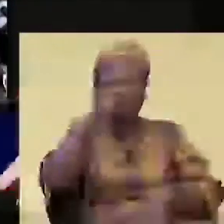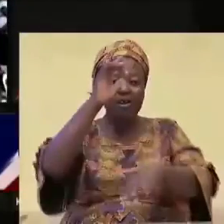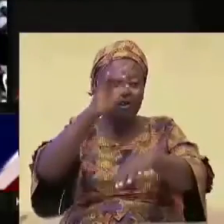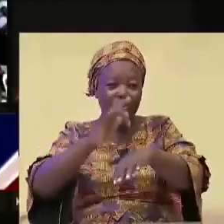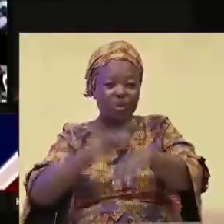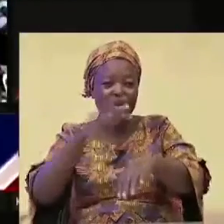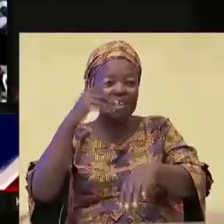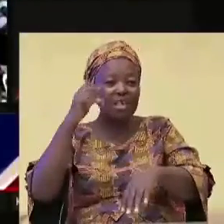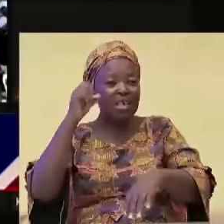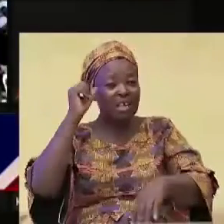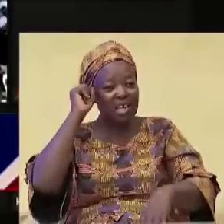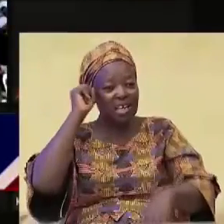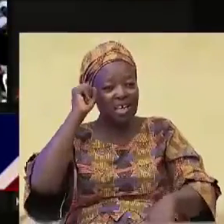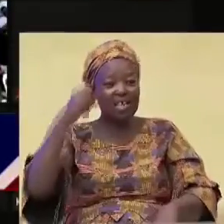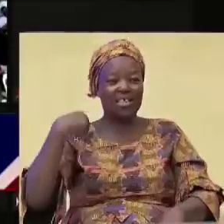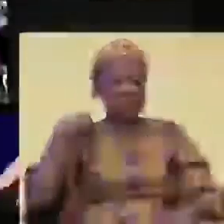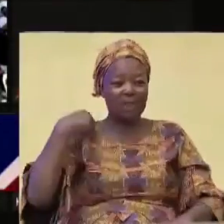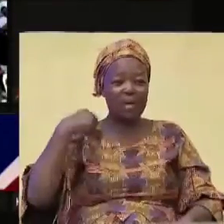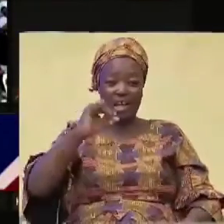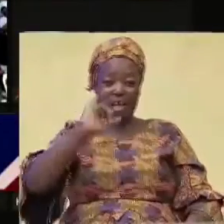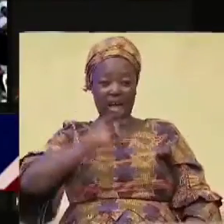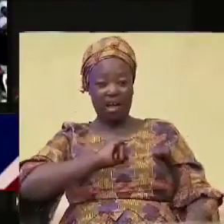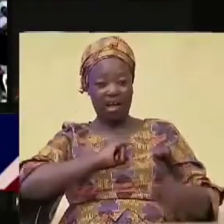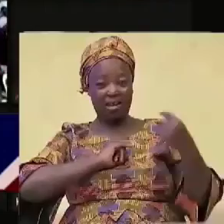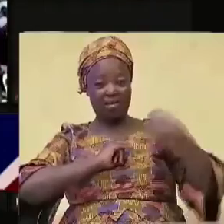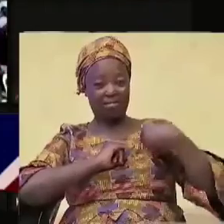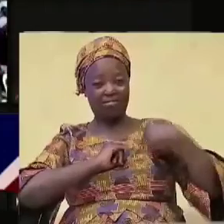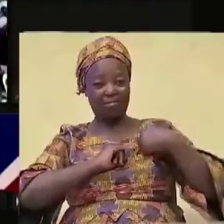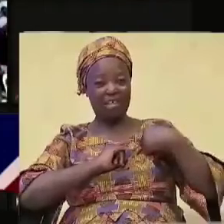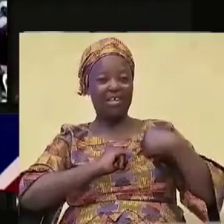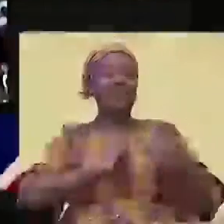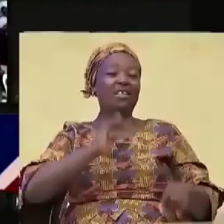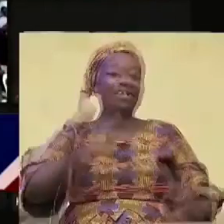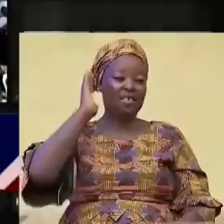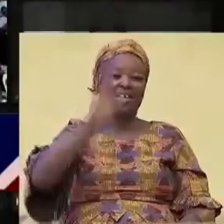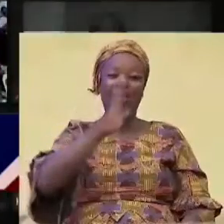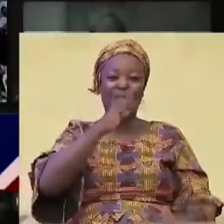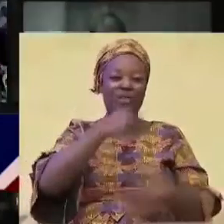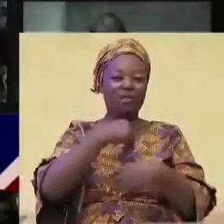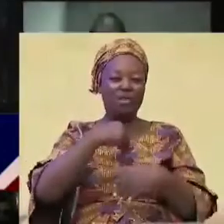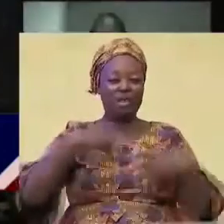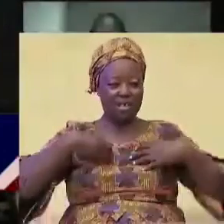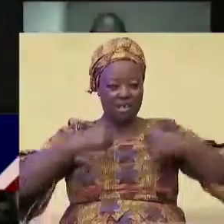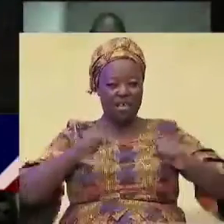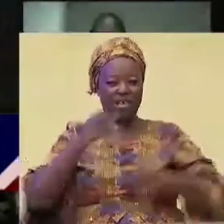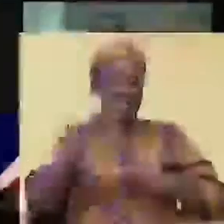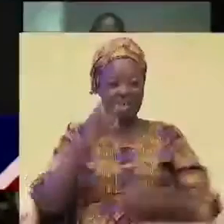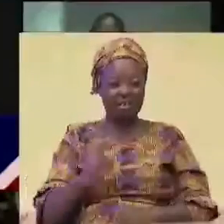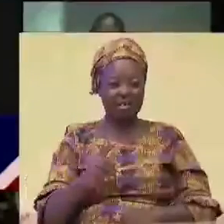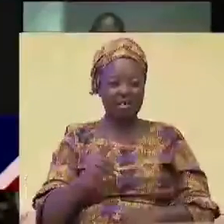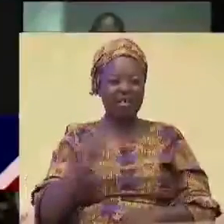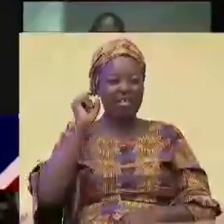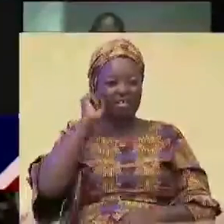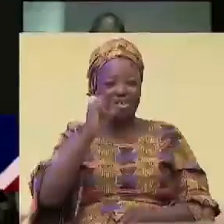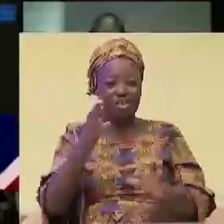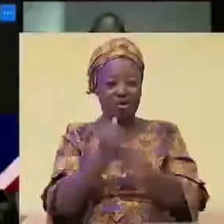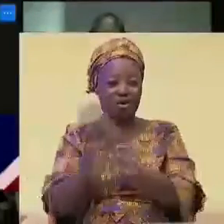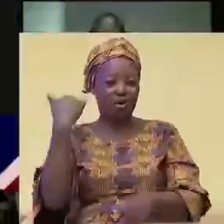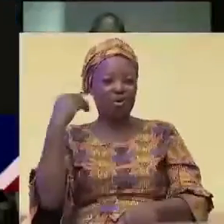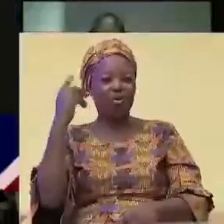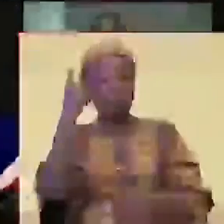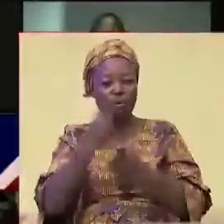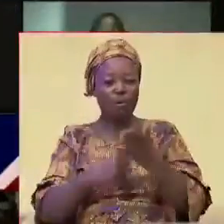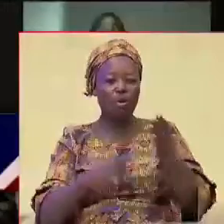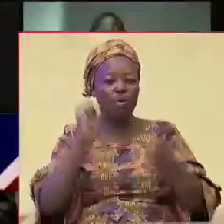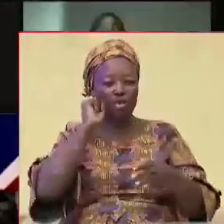only touch the hem of his garment, I shall be made whole. She